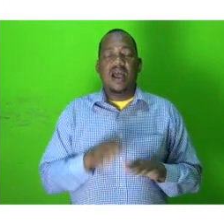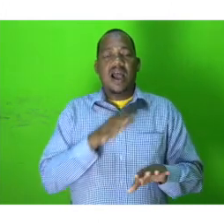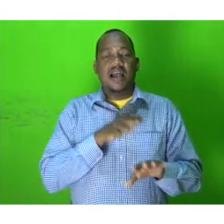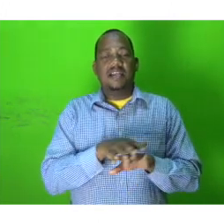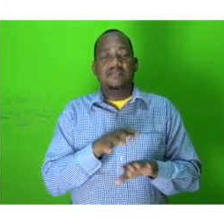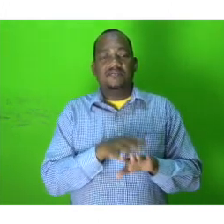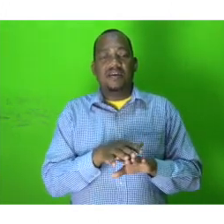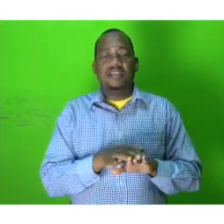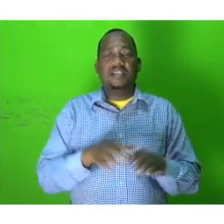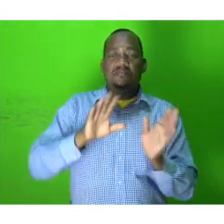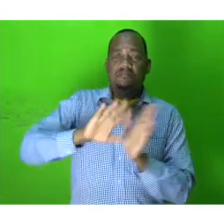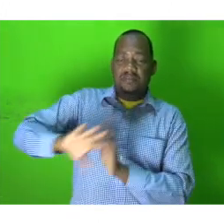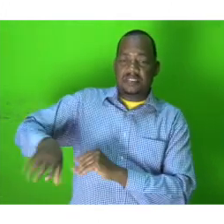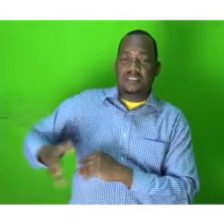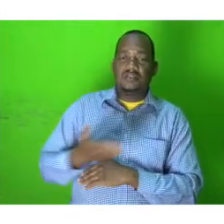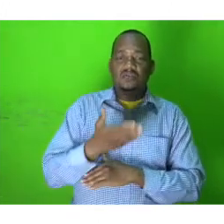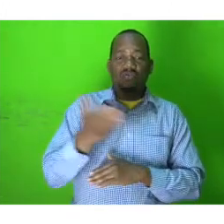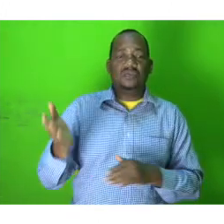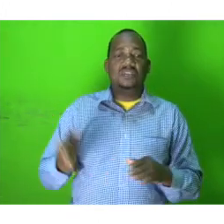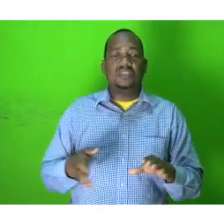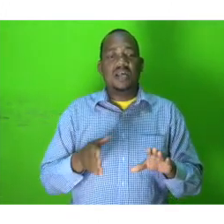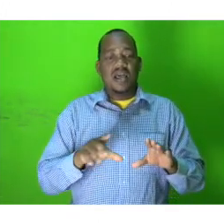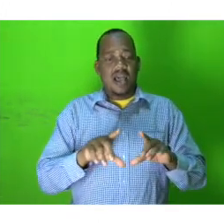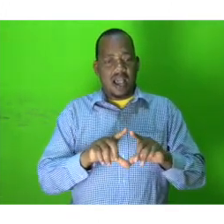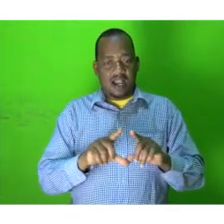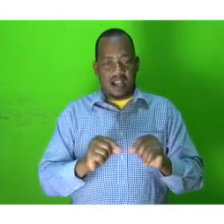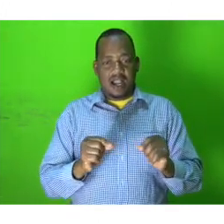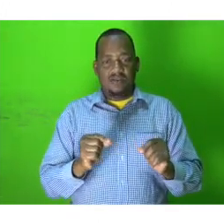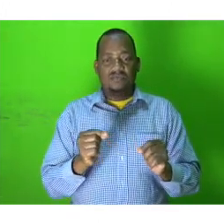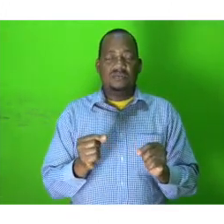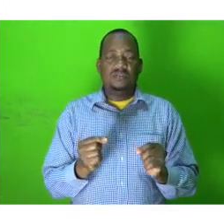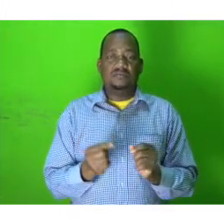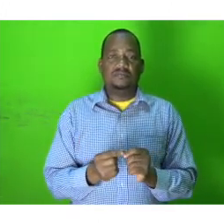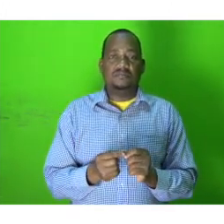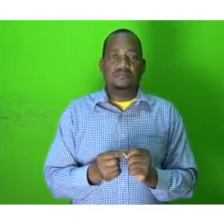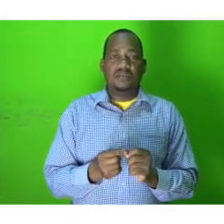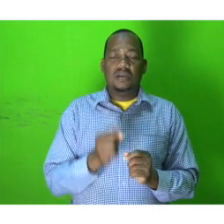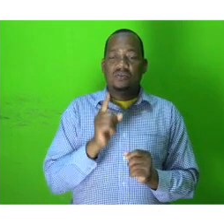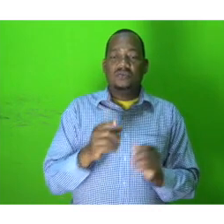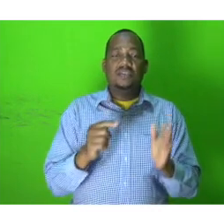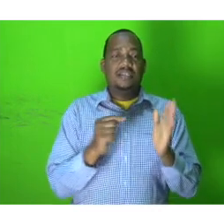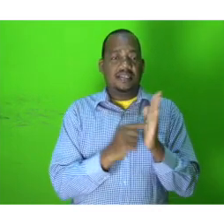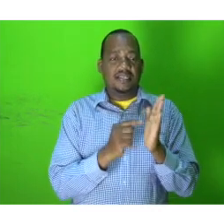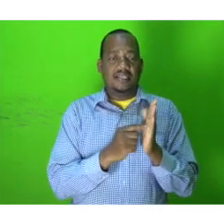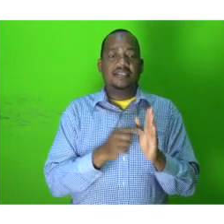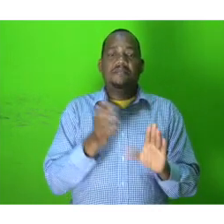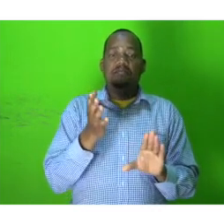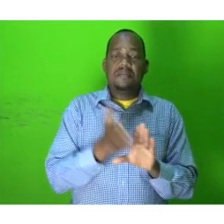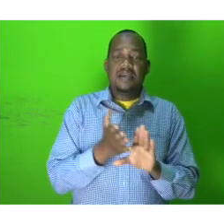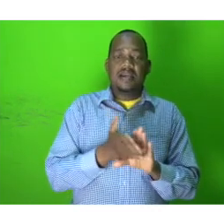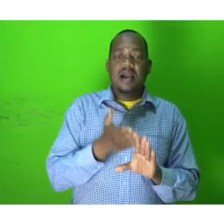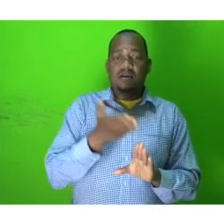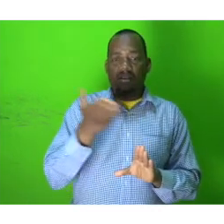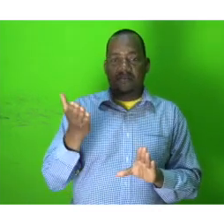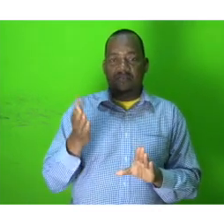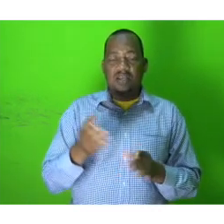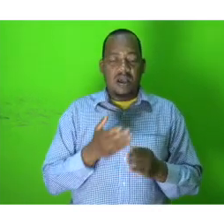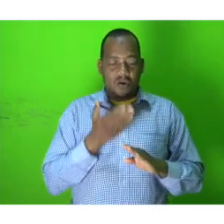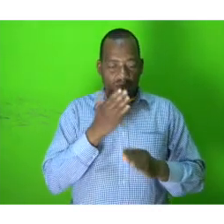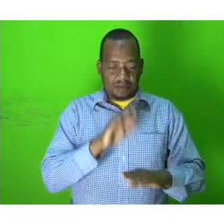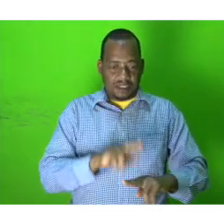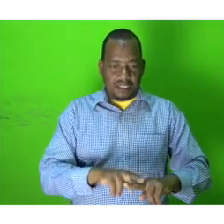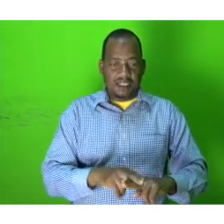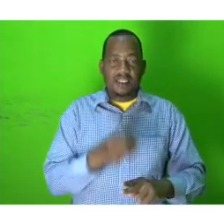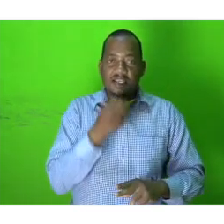Identify the missing information from both accounts. Up to date the bank account after obtaining the